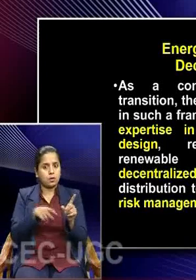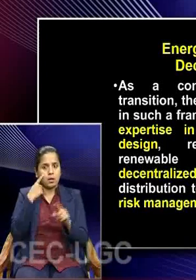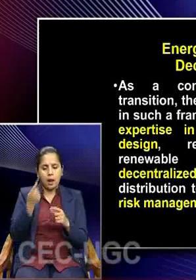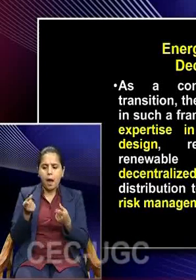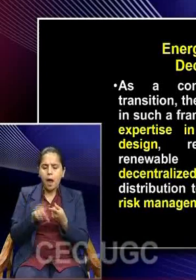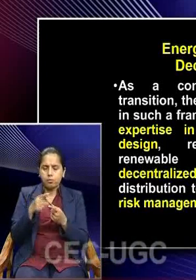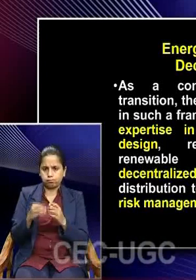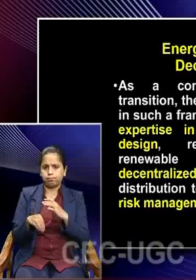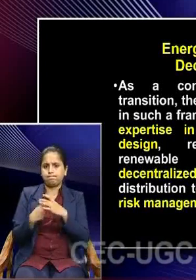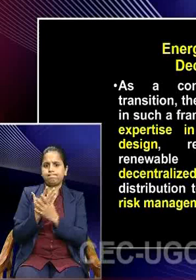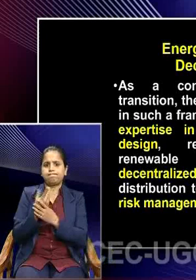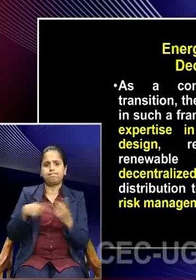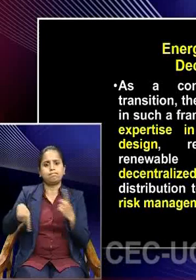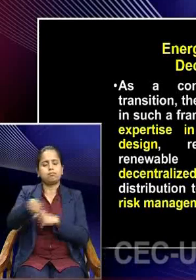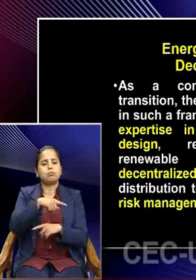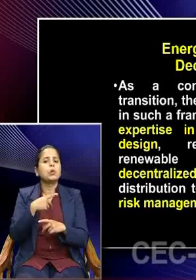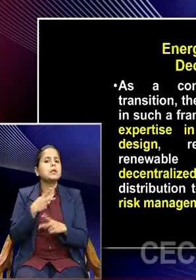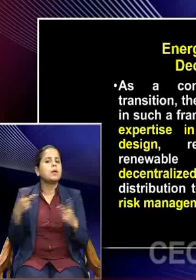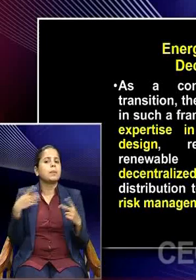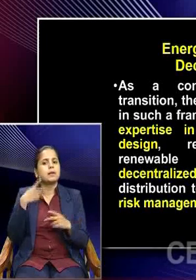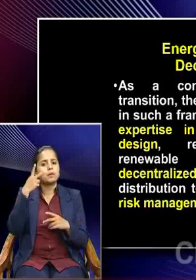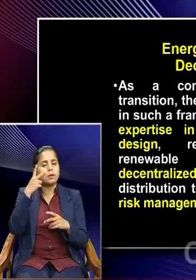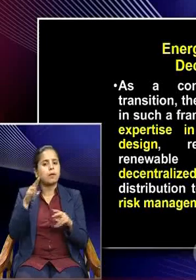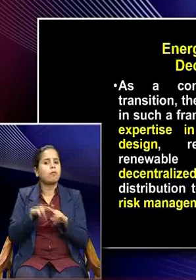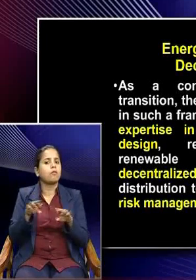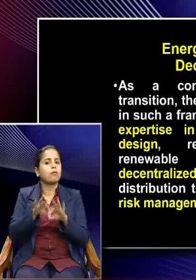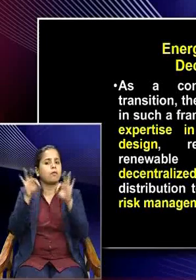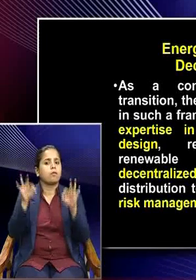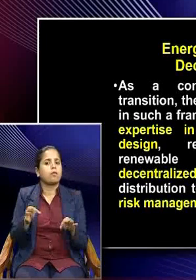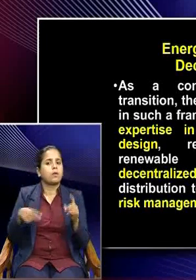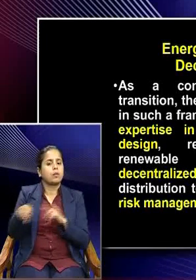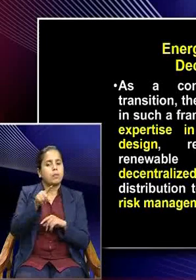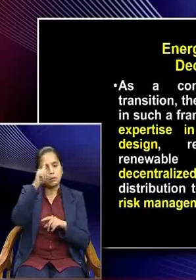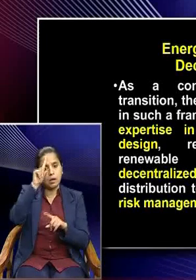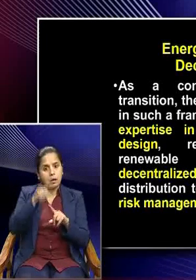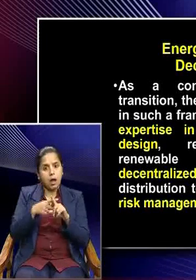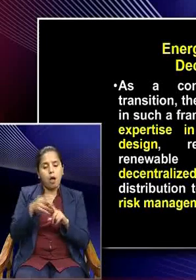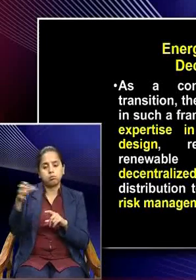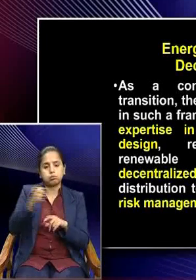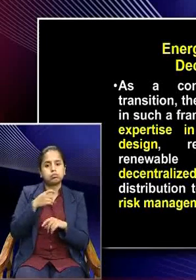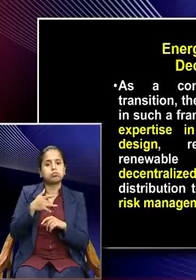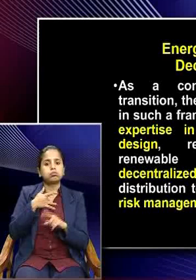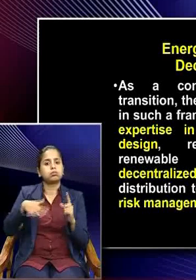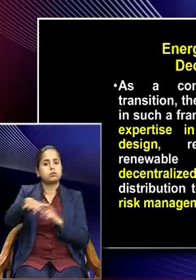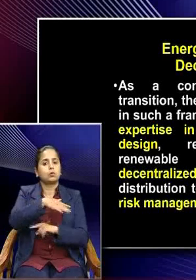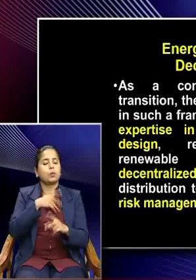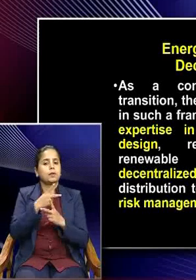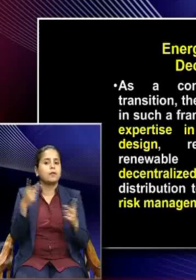sector is in such a framework is bound to bring expertise in these kind of